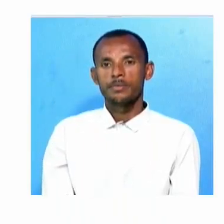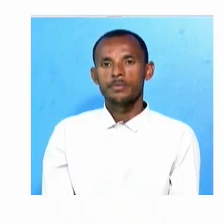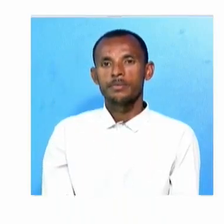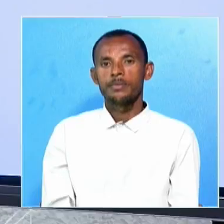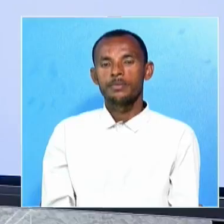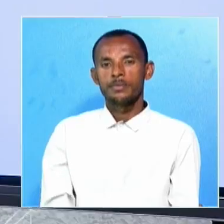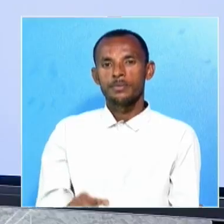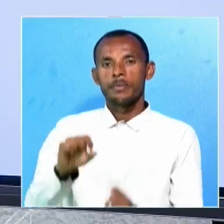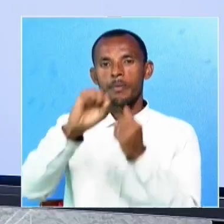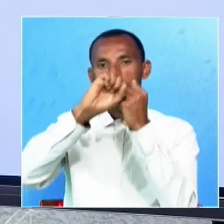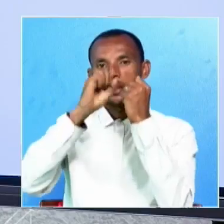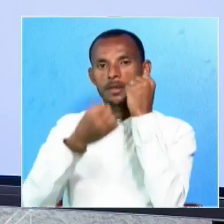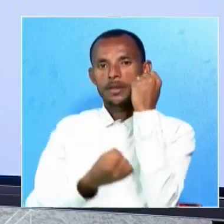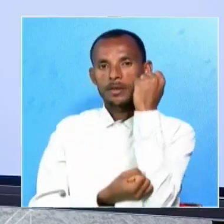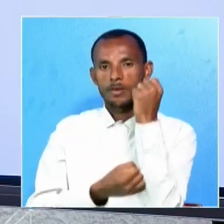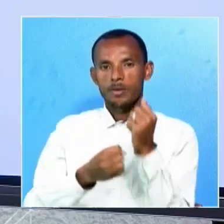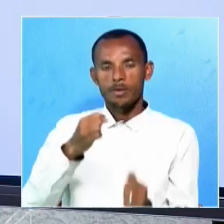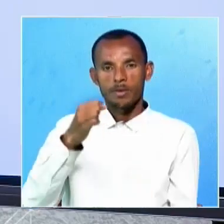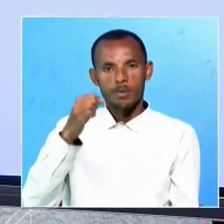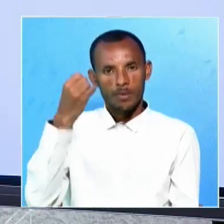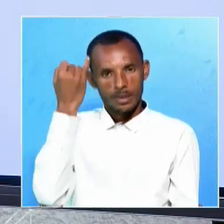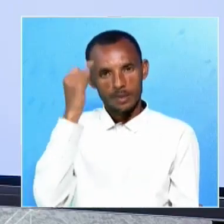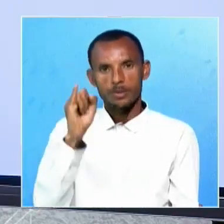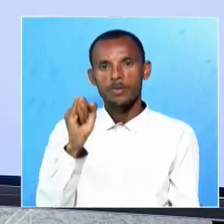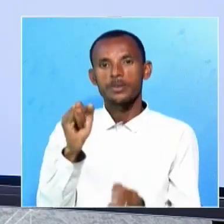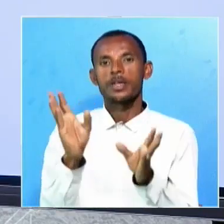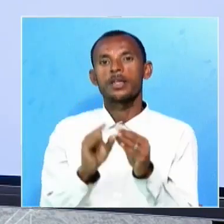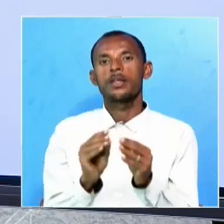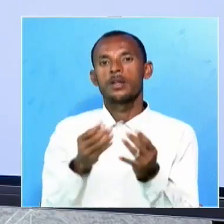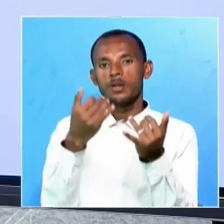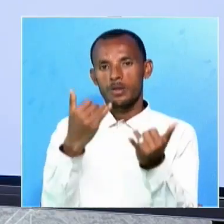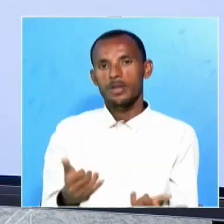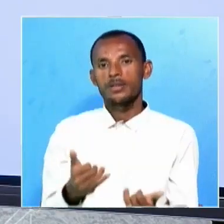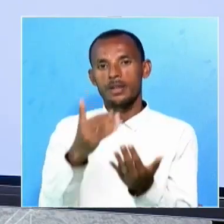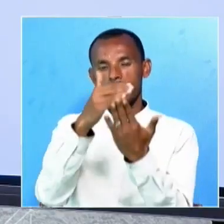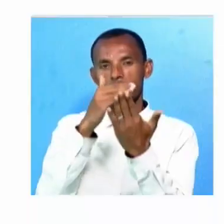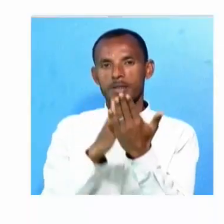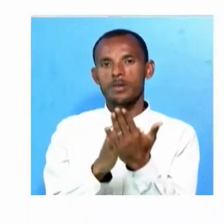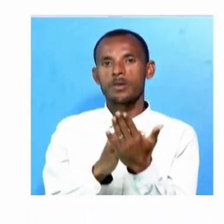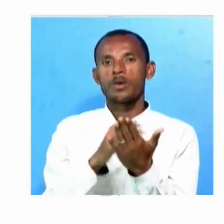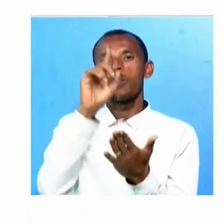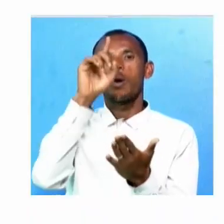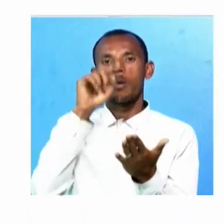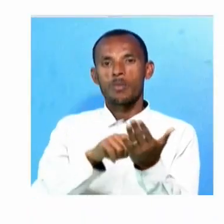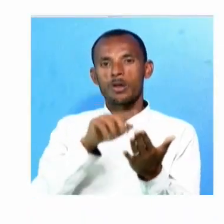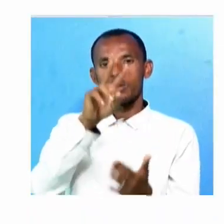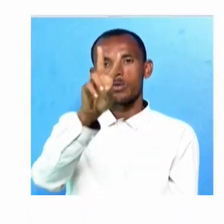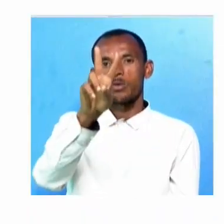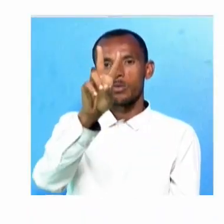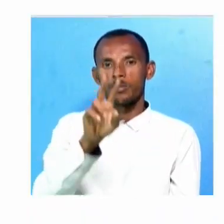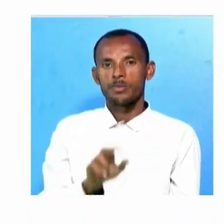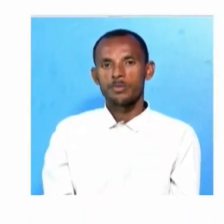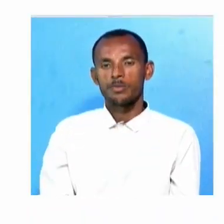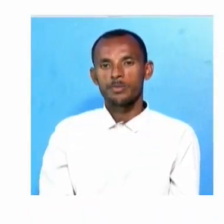Basic concepts of set. Today's lesson topic 1.2